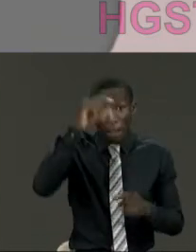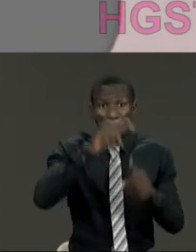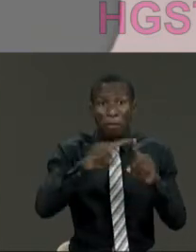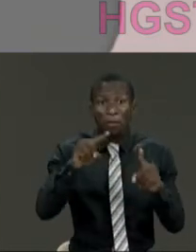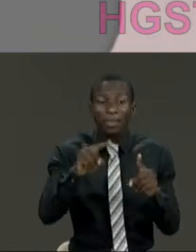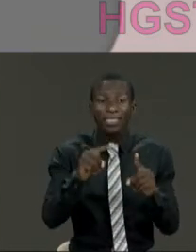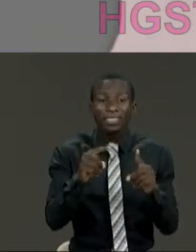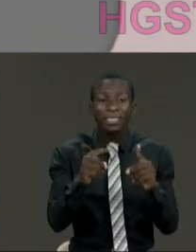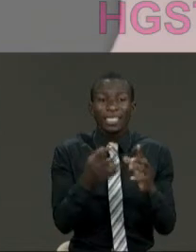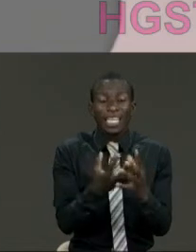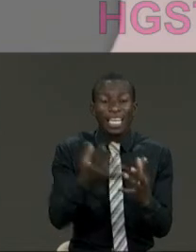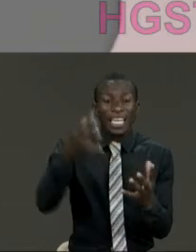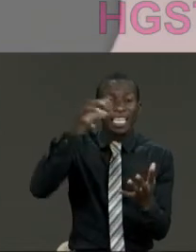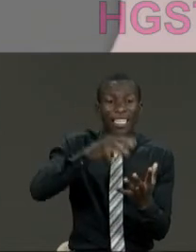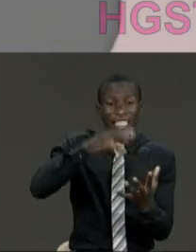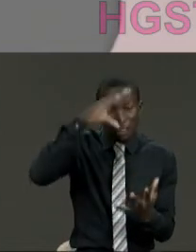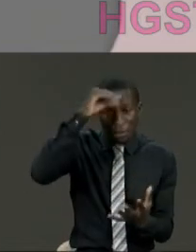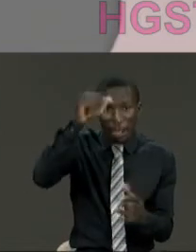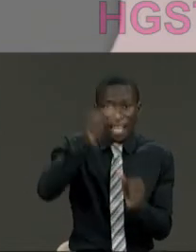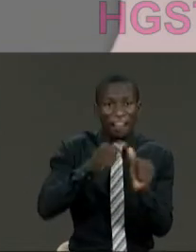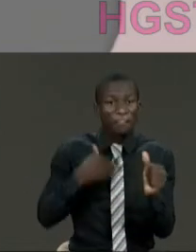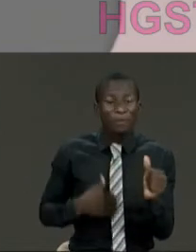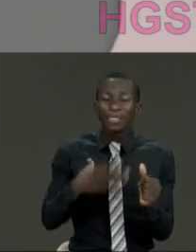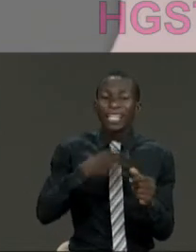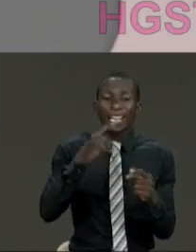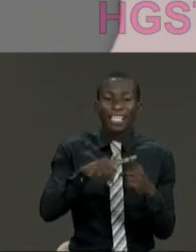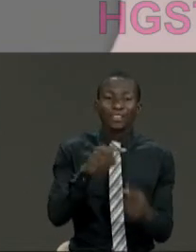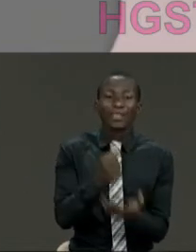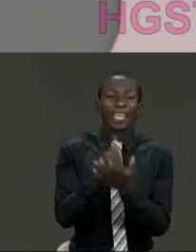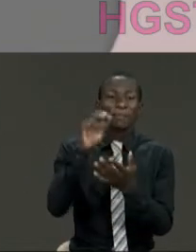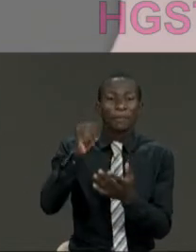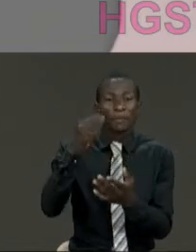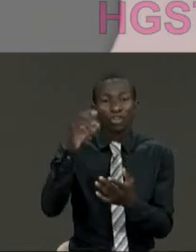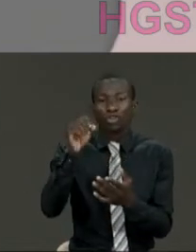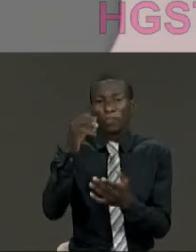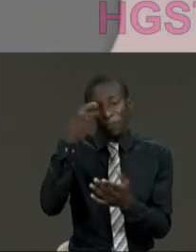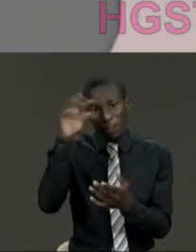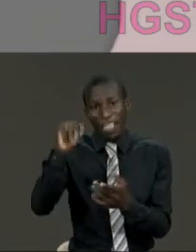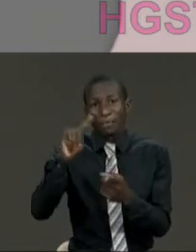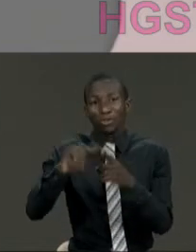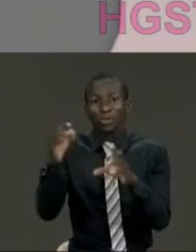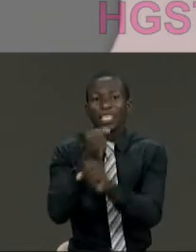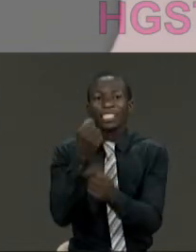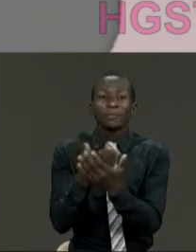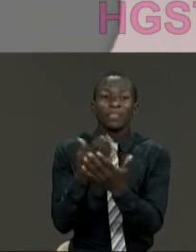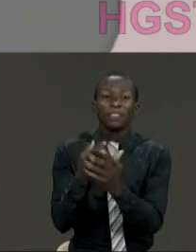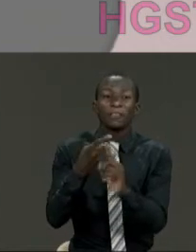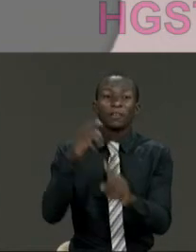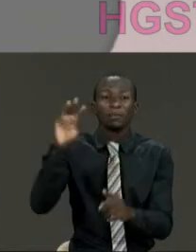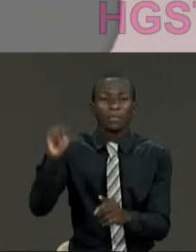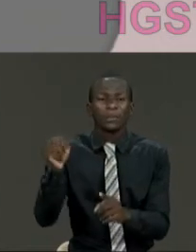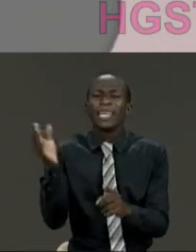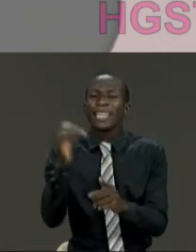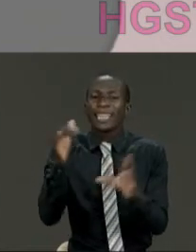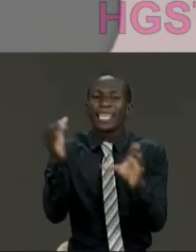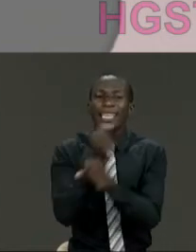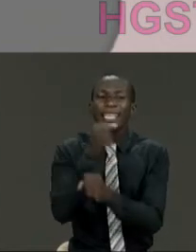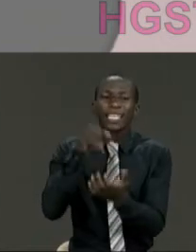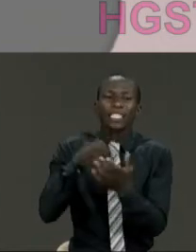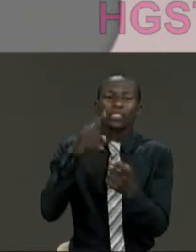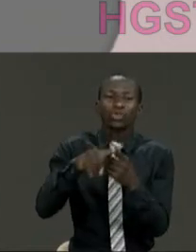help him so that they can get something out of him. So they said, we take it to his house. His name